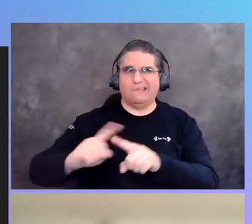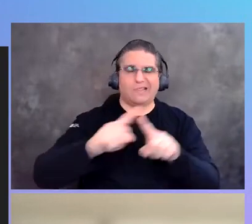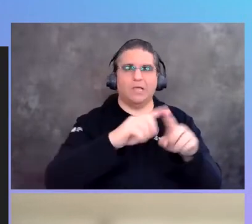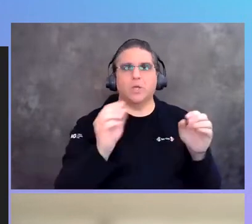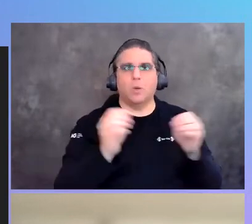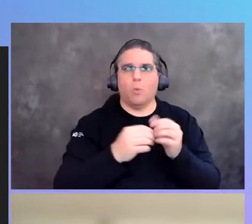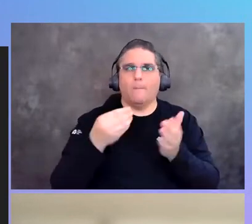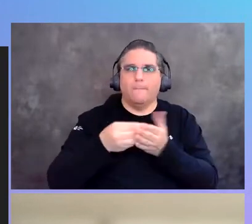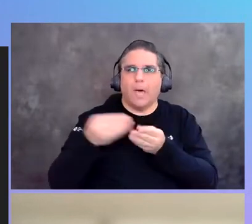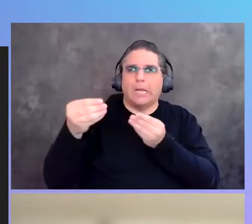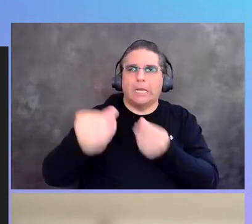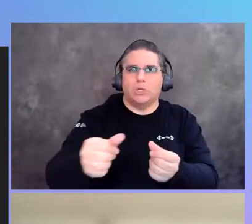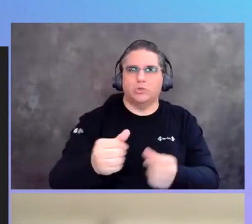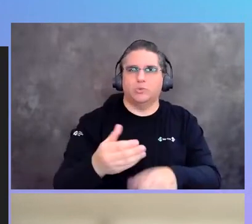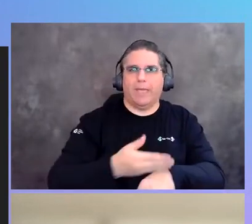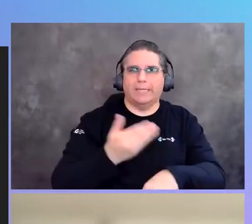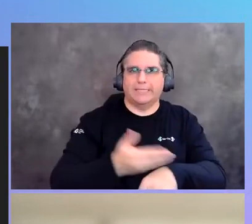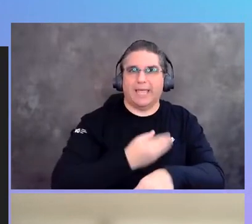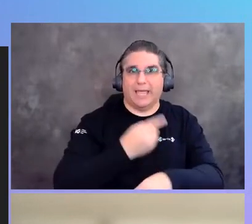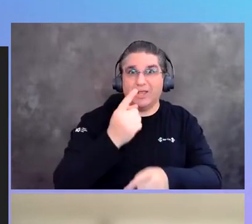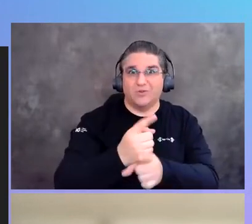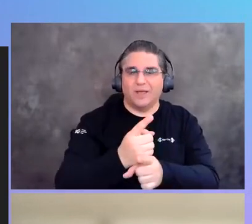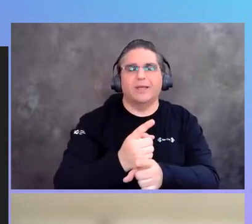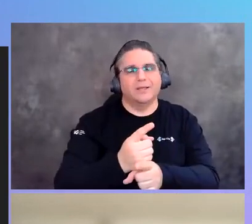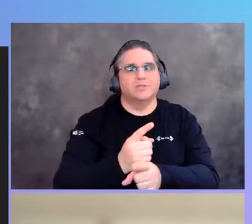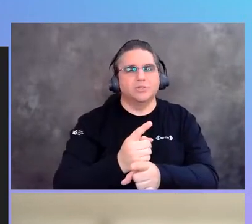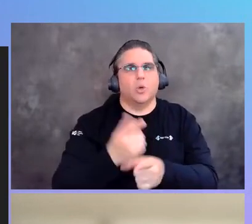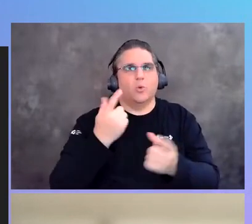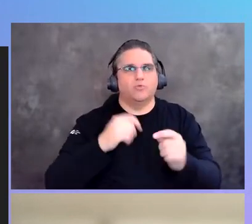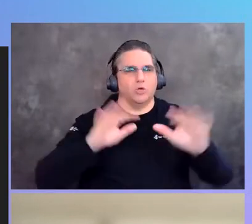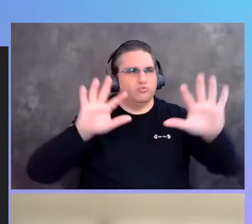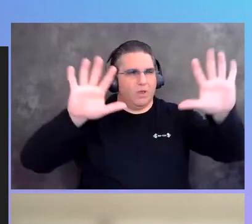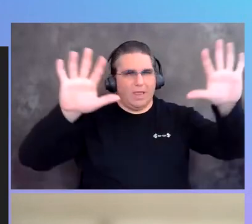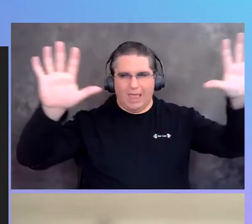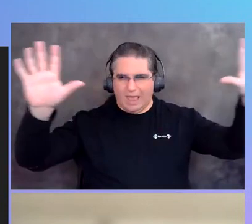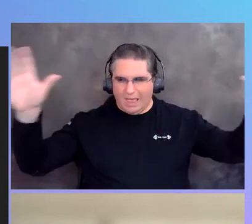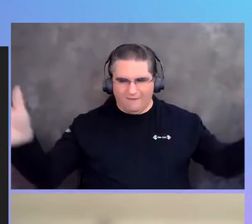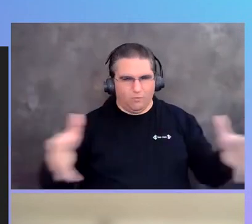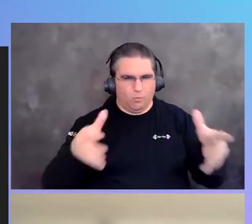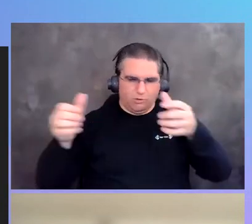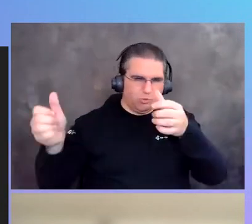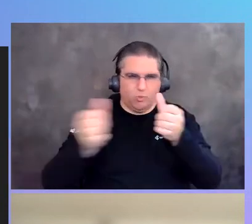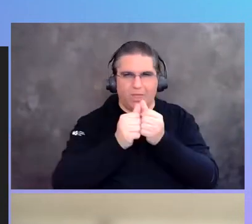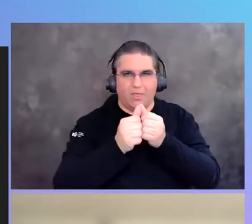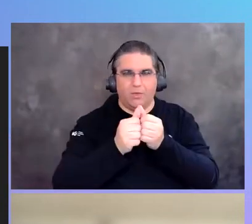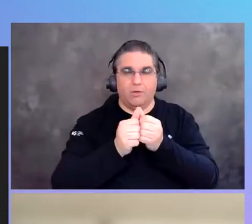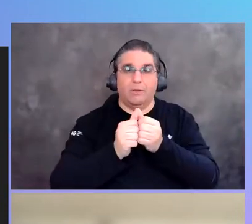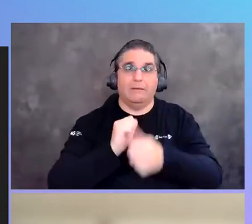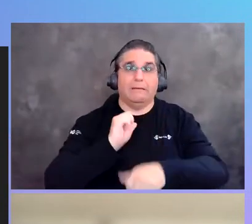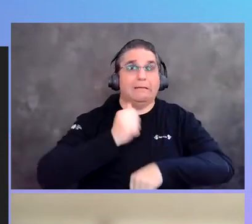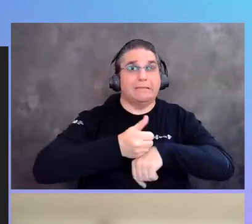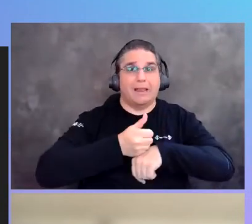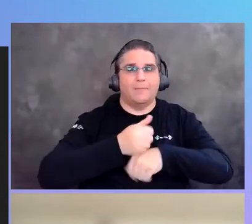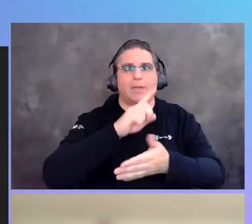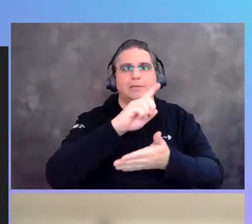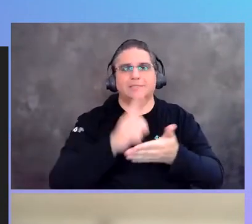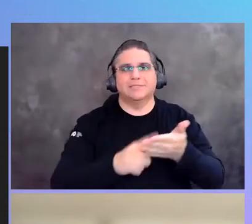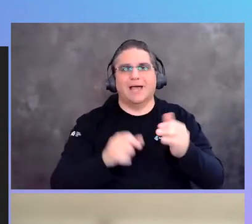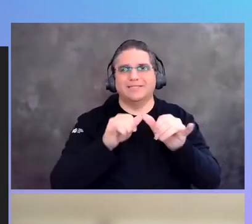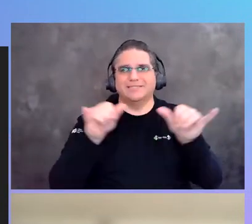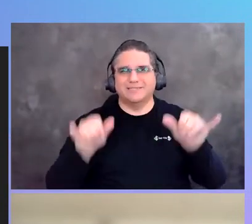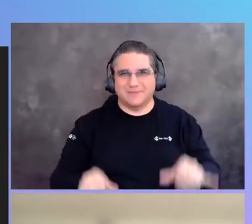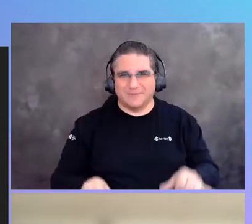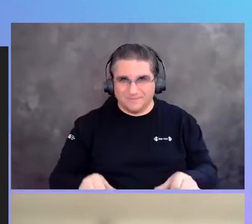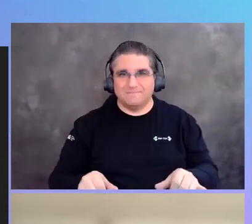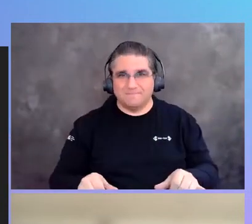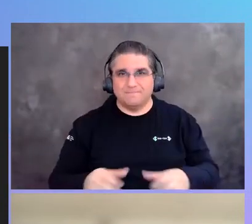it can be. So we spent a lot of time on that, bringing it all together and building out a design system. And during that